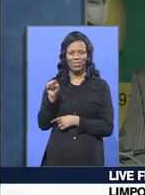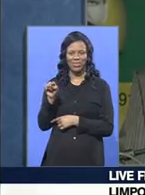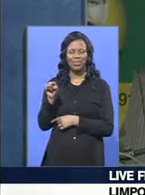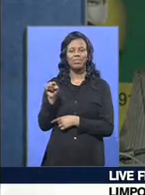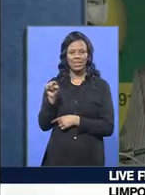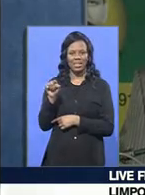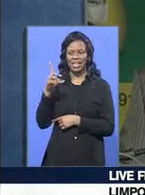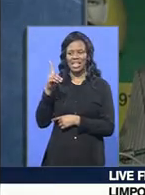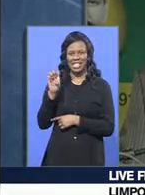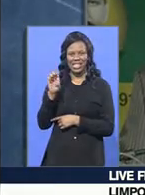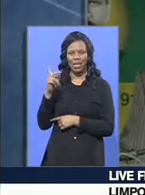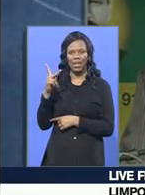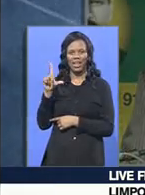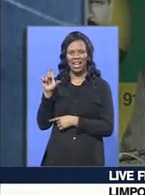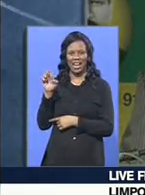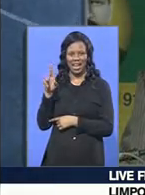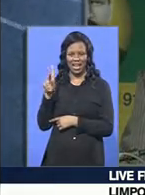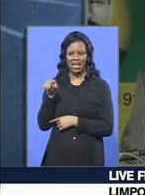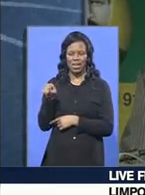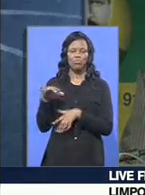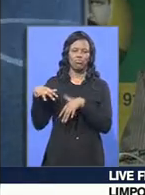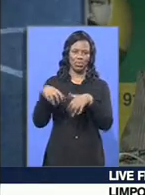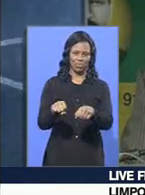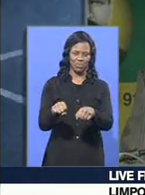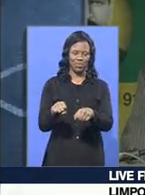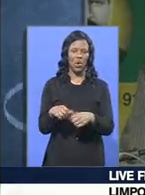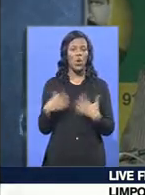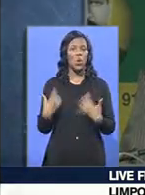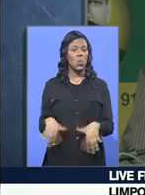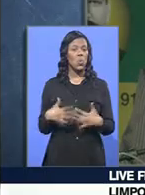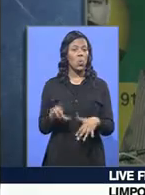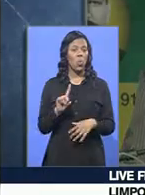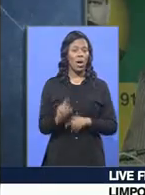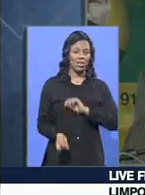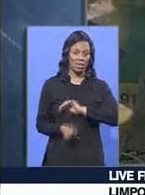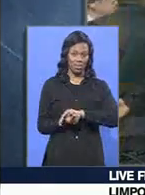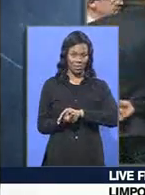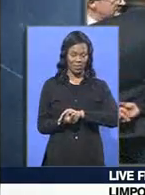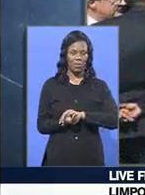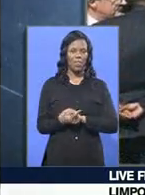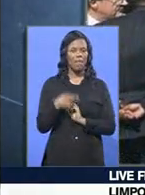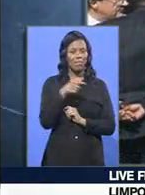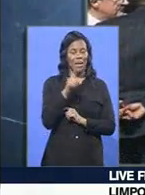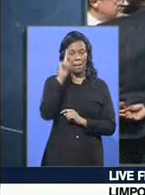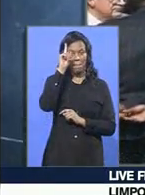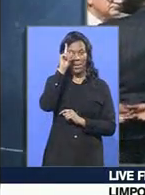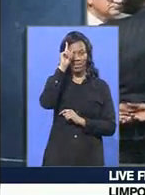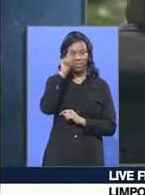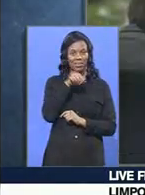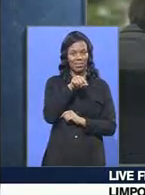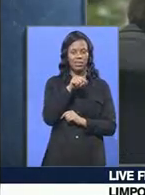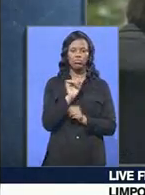What is remarkable about this period is the manner in which Madiba, a